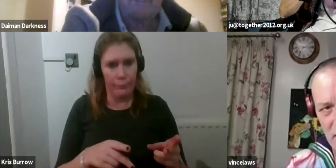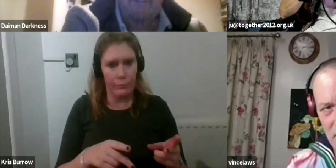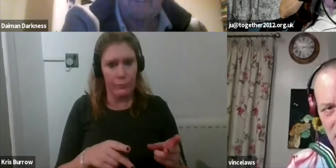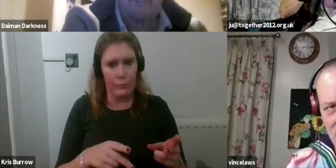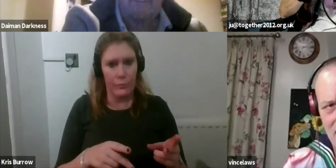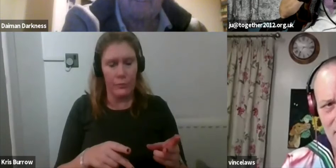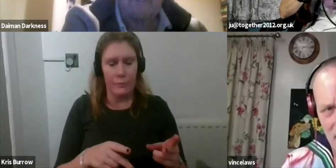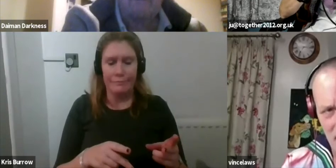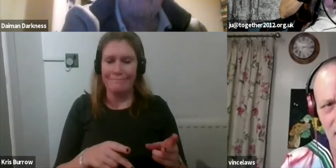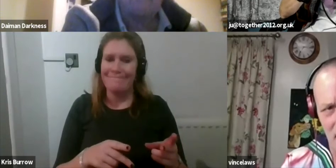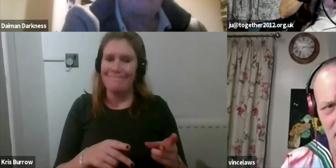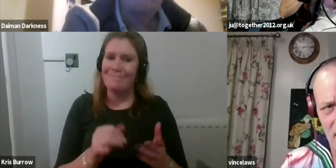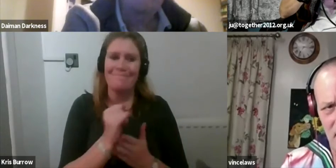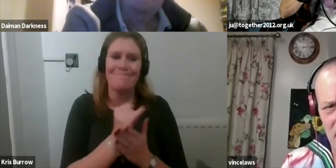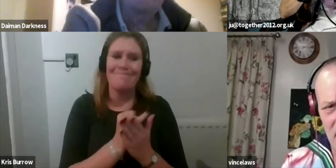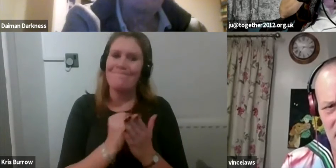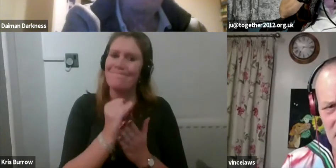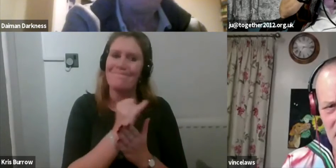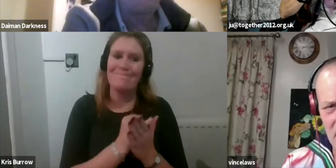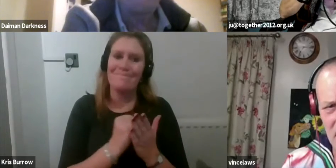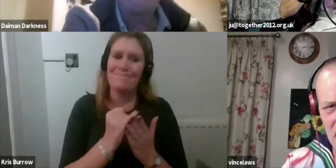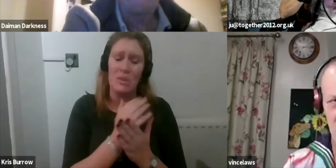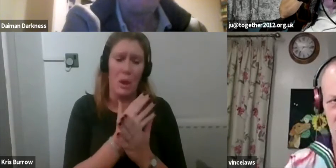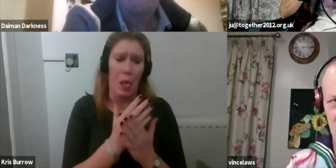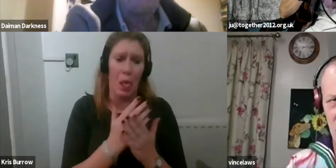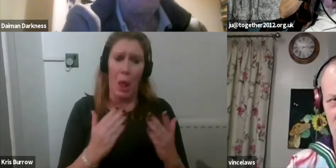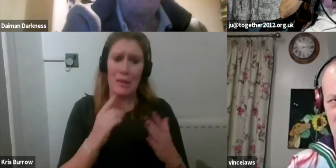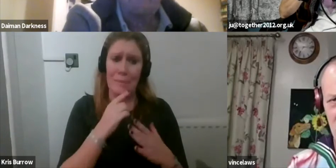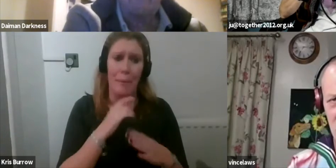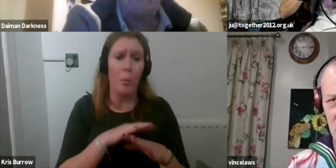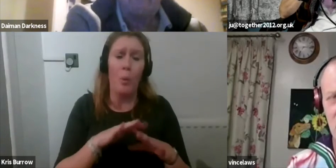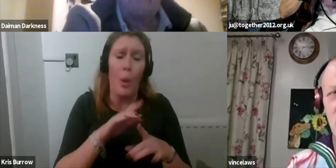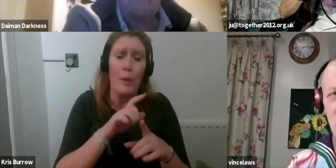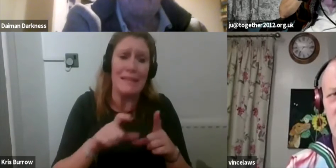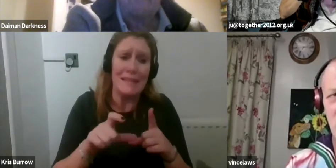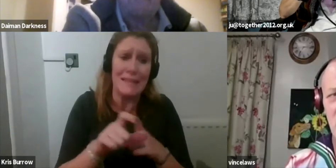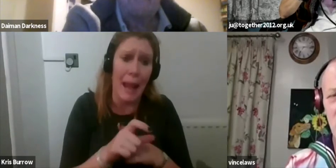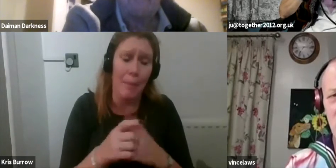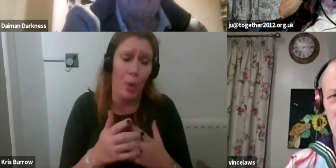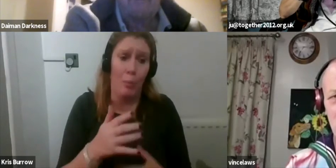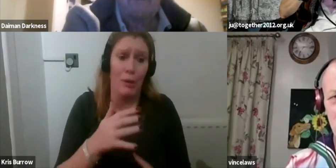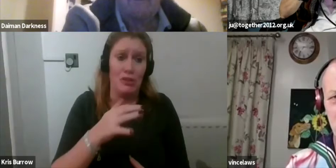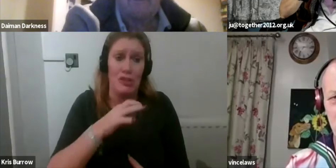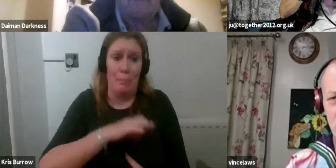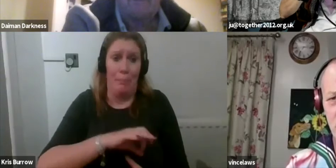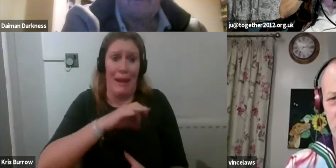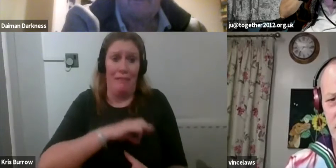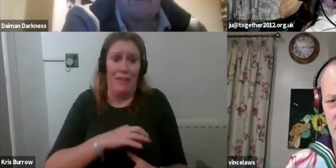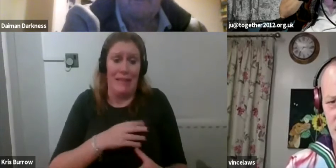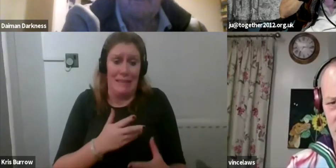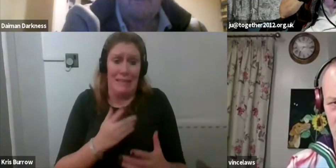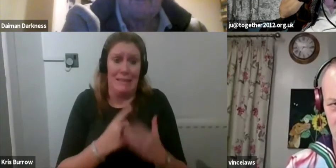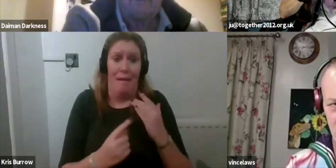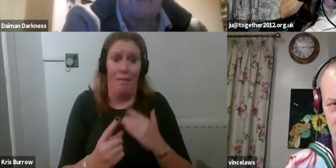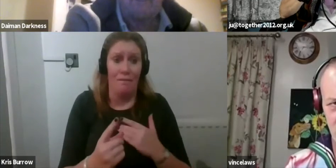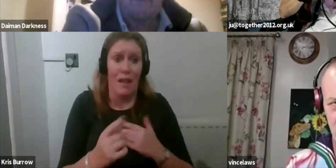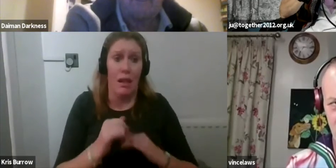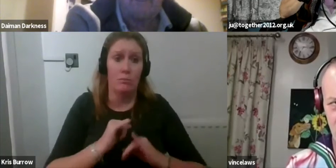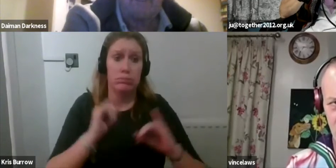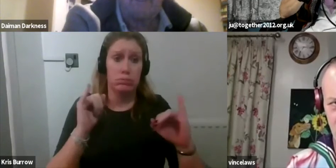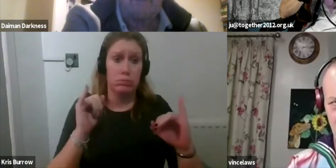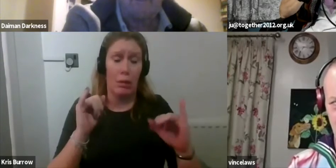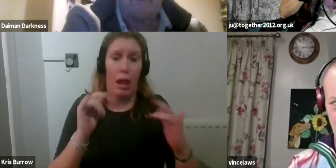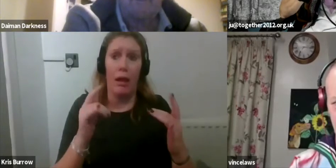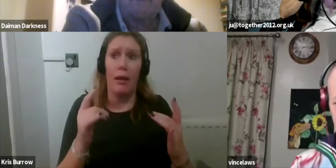dreadful things to everybody these days, not just disabled people anymore. But that sense of not being able to form